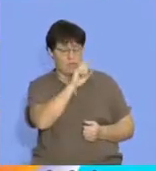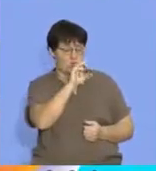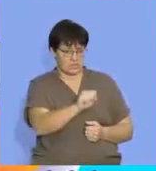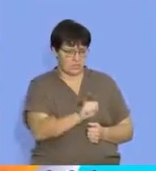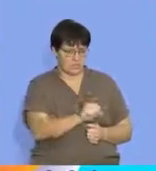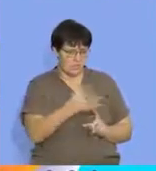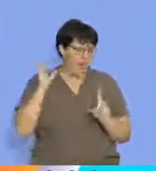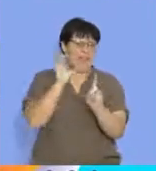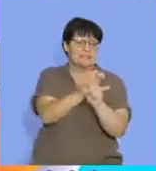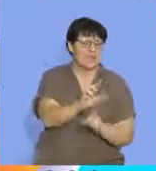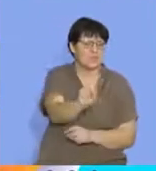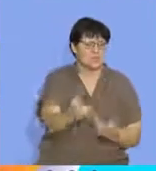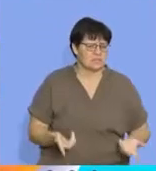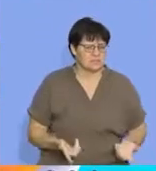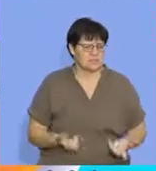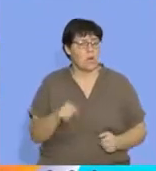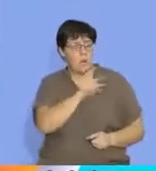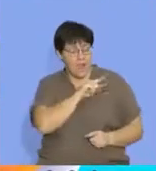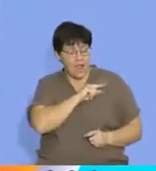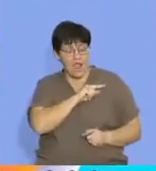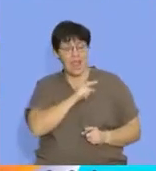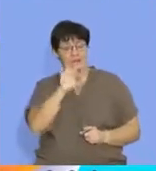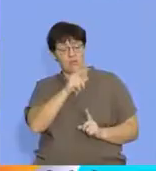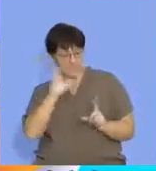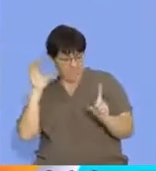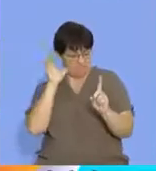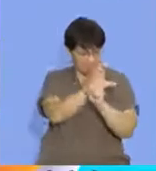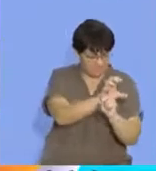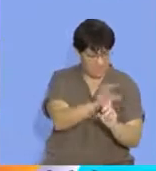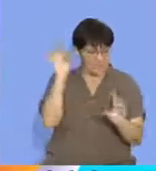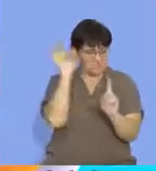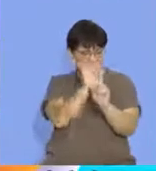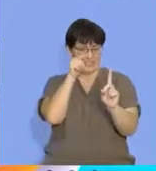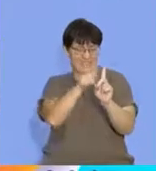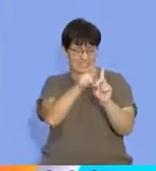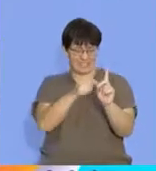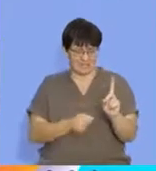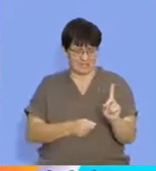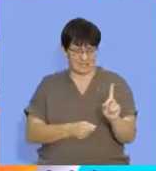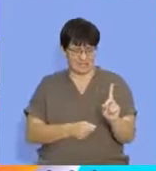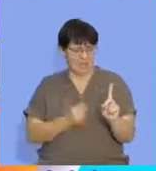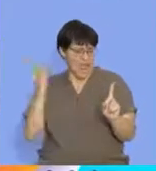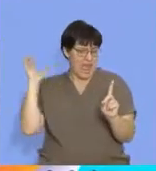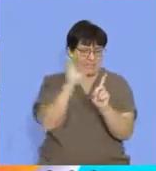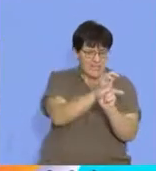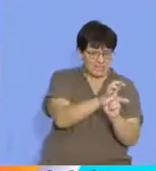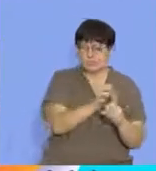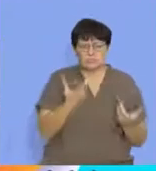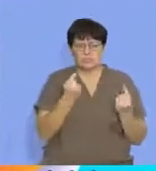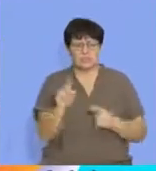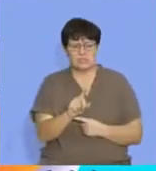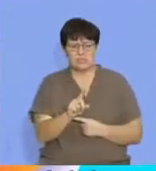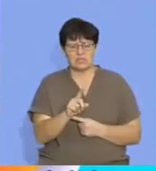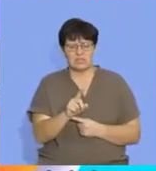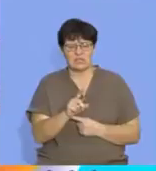a virus. What does it attack? Because viruses attack specific things. Then what does it do? What effect does it?